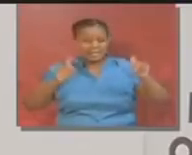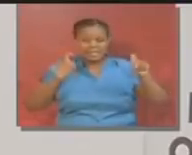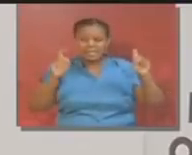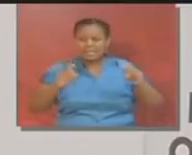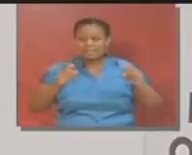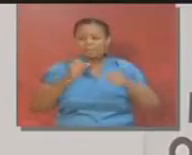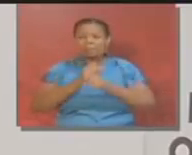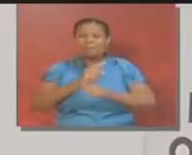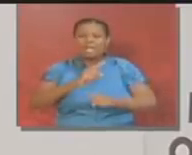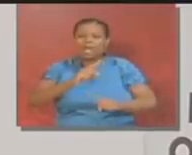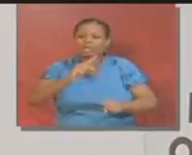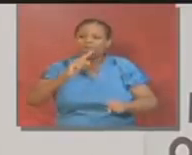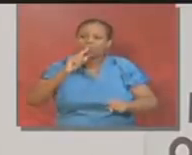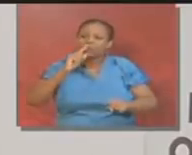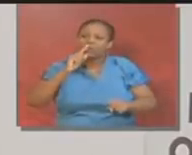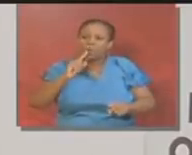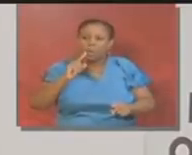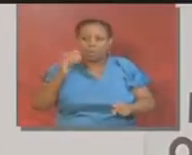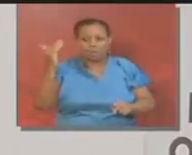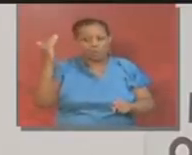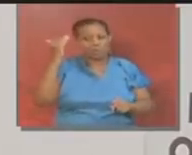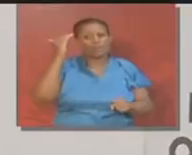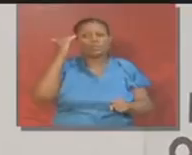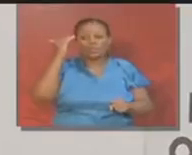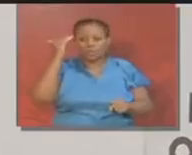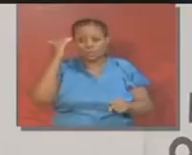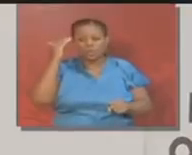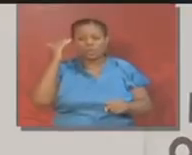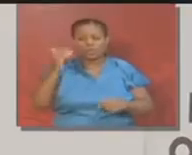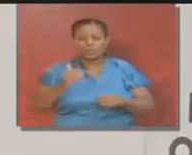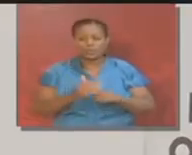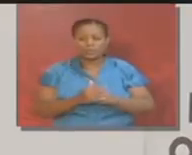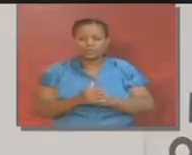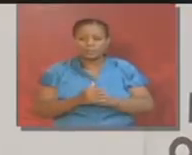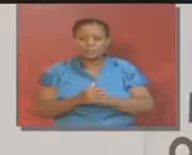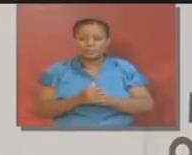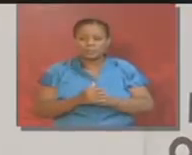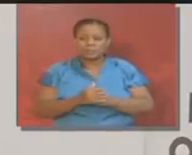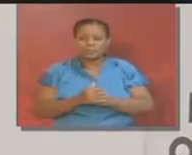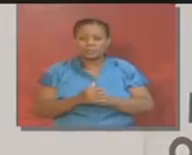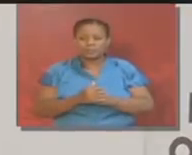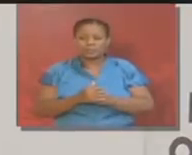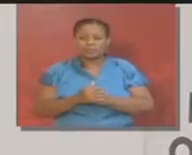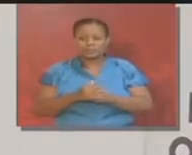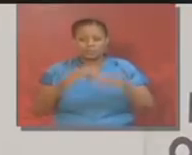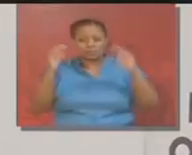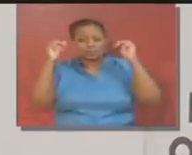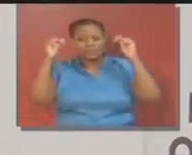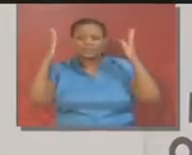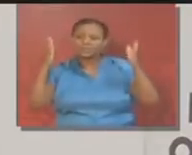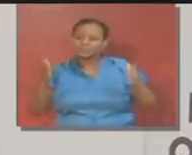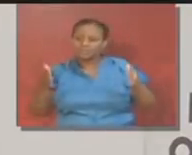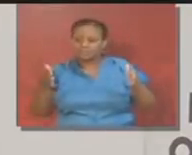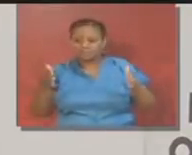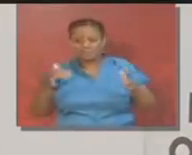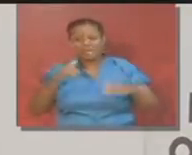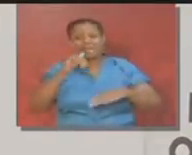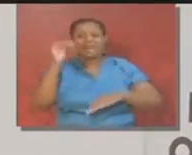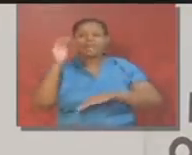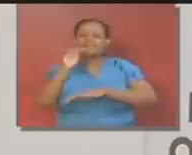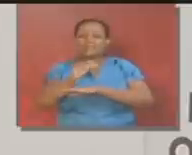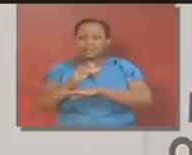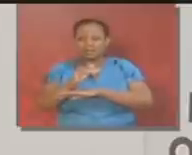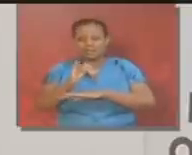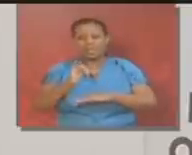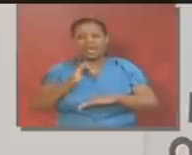you're aware, because that's part of the management of missy. And as the minister said last night, he said, let's hit hard and hit early. And so